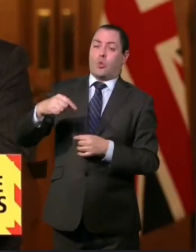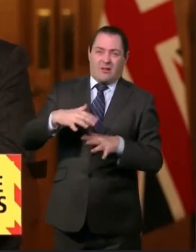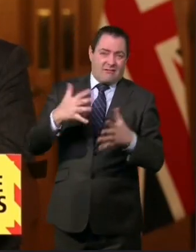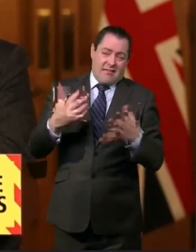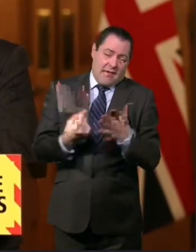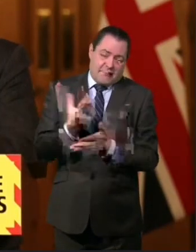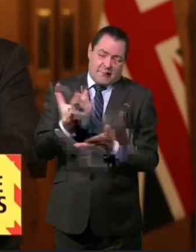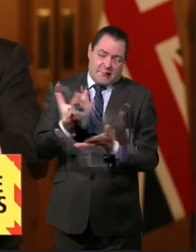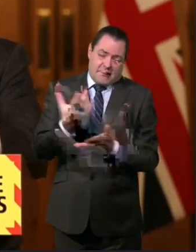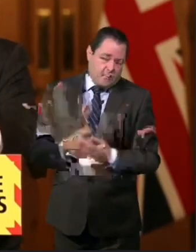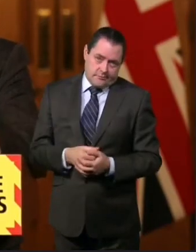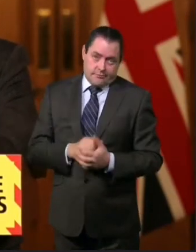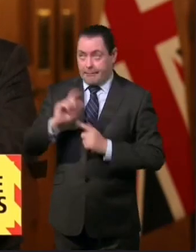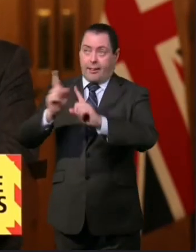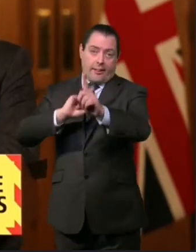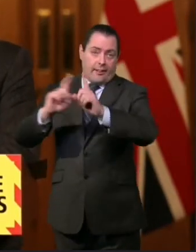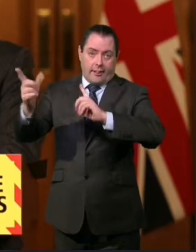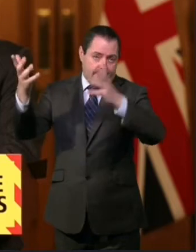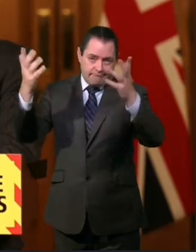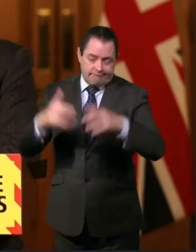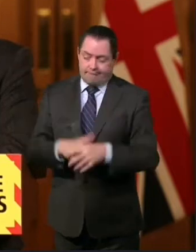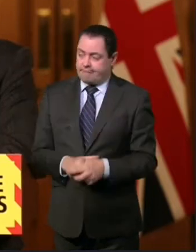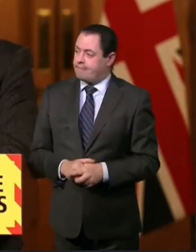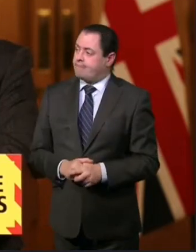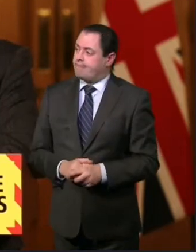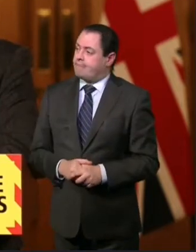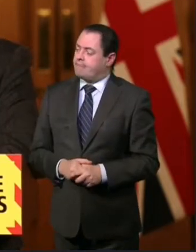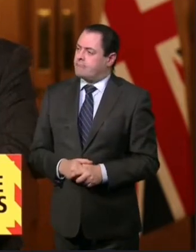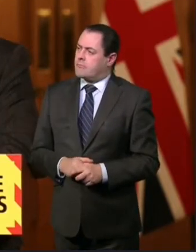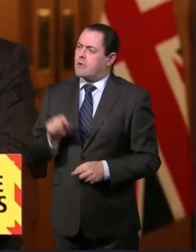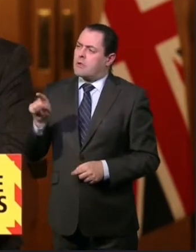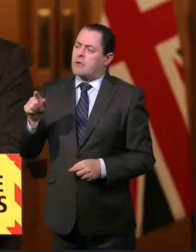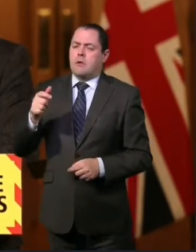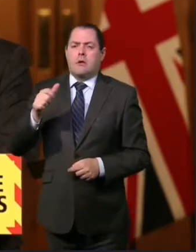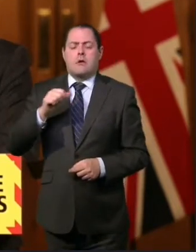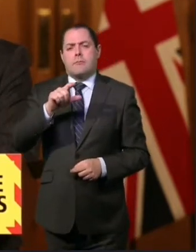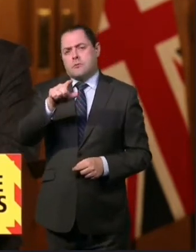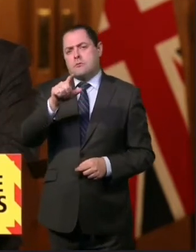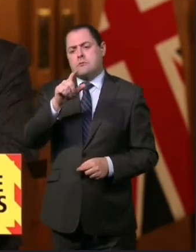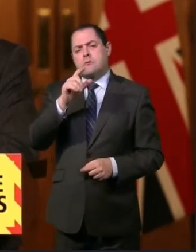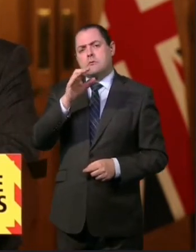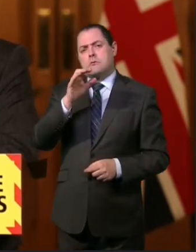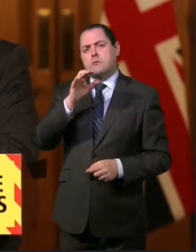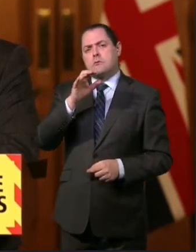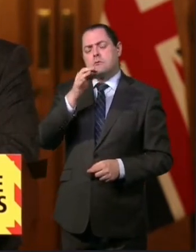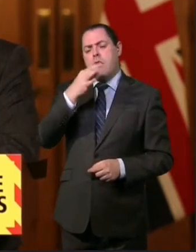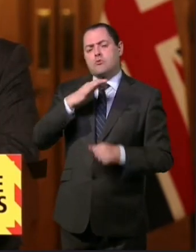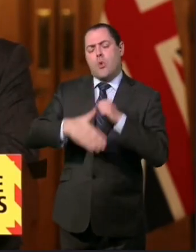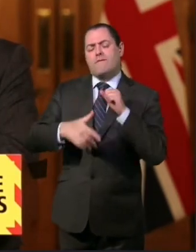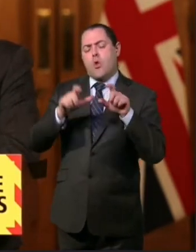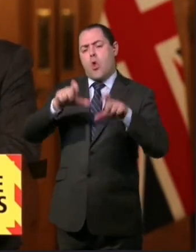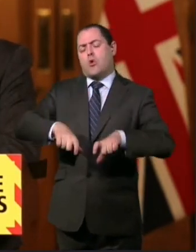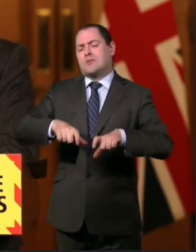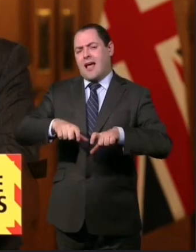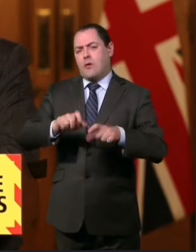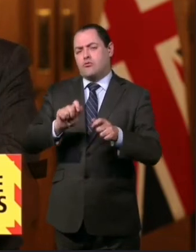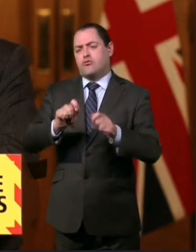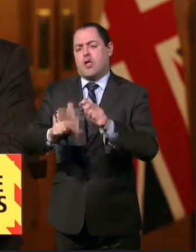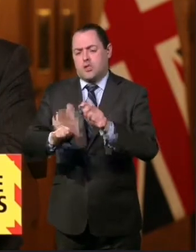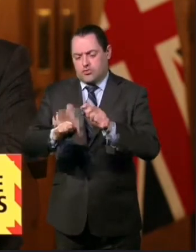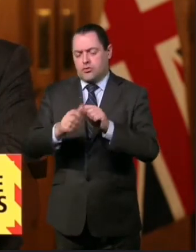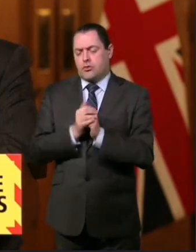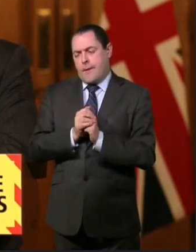on the point about when and under what circumstances you could conceivably consider beginning to relax, it remains our